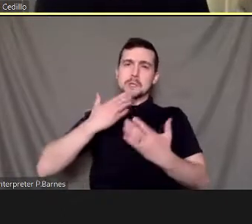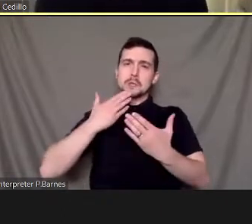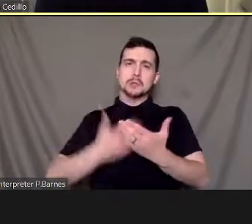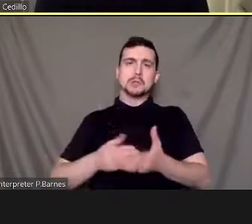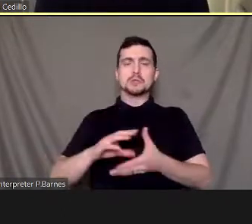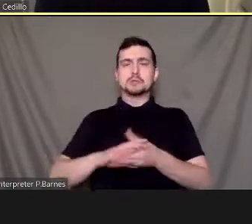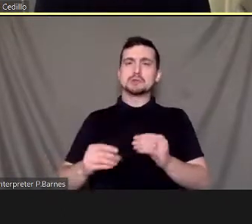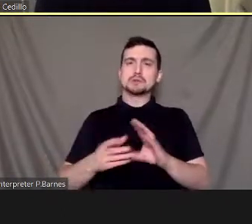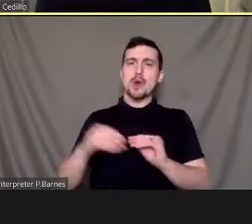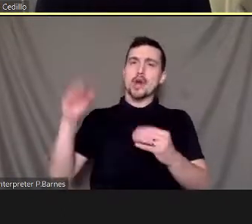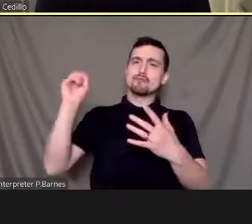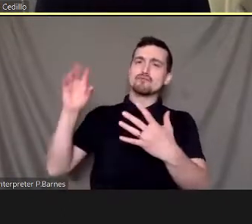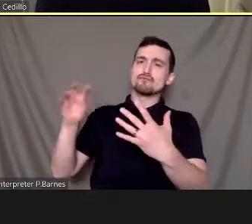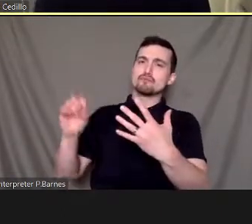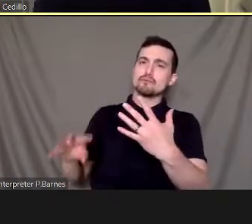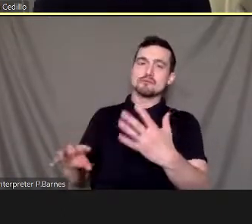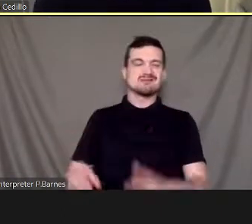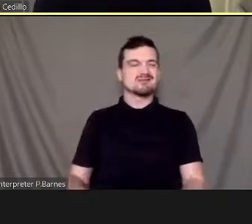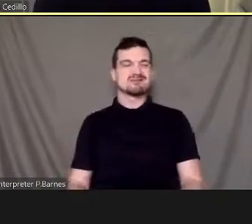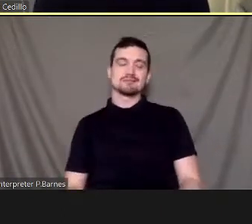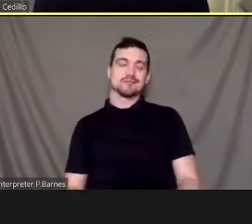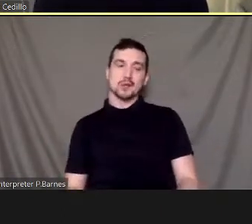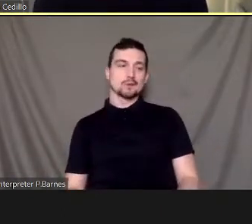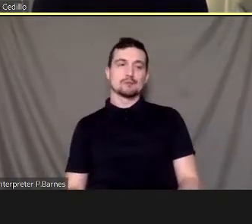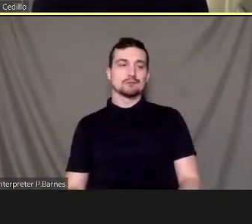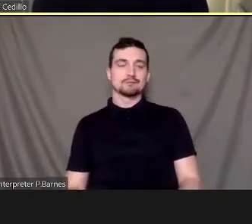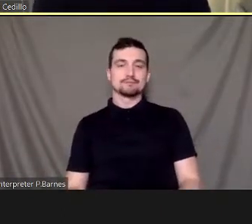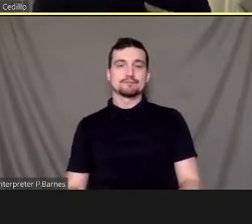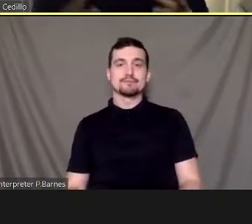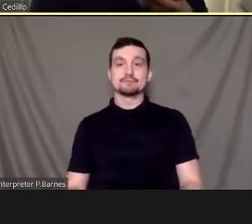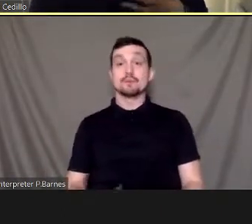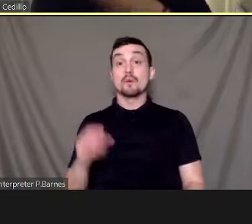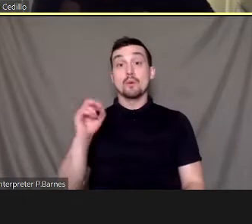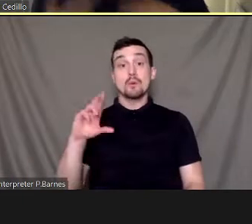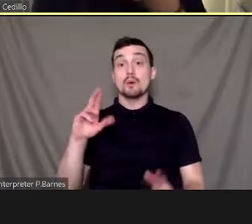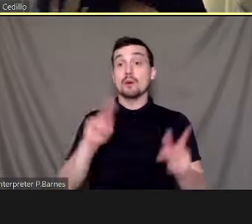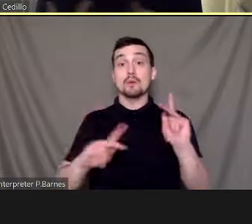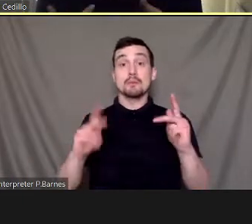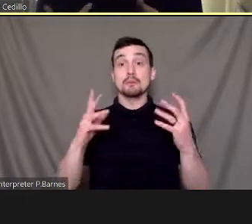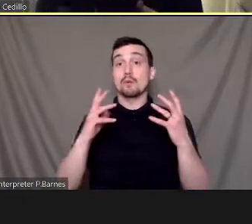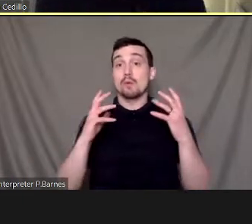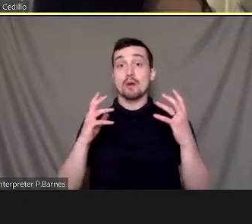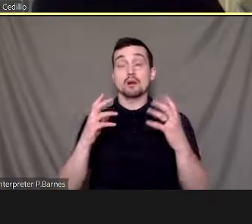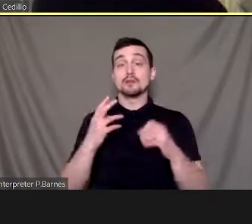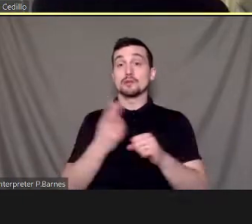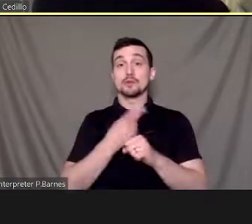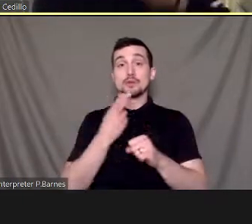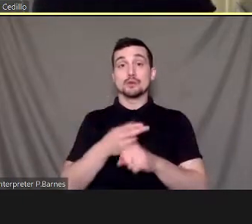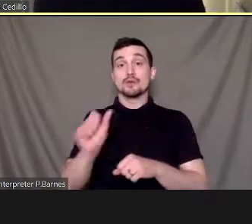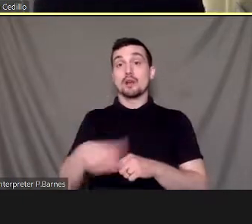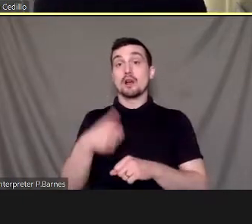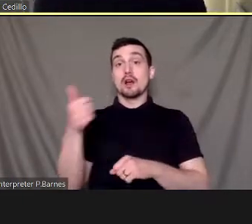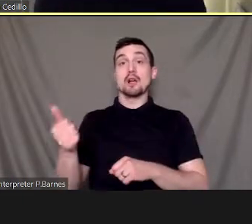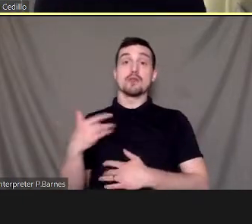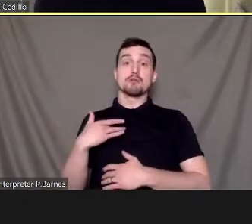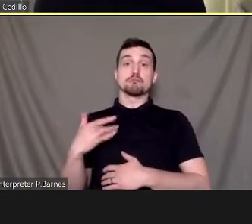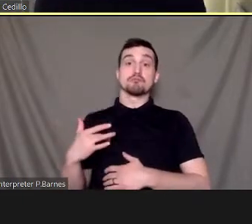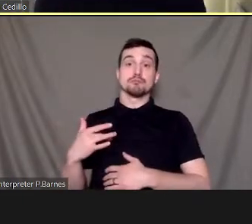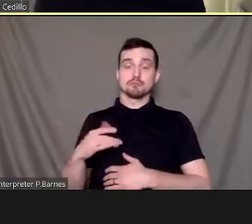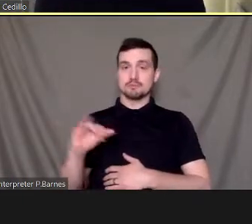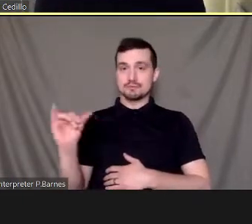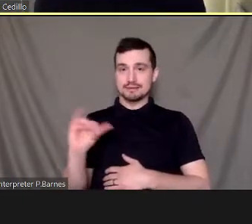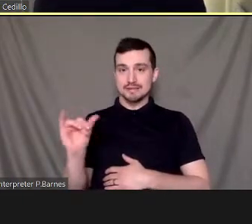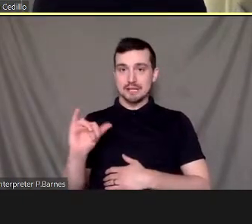people. And it's like, no. Or people take the other tack where it becomes like,